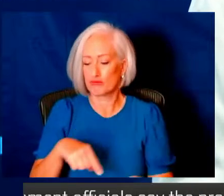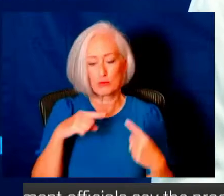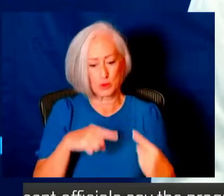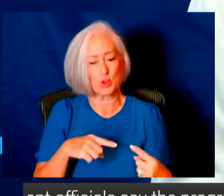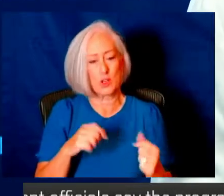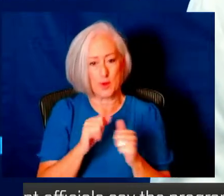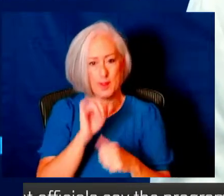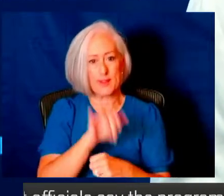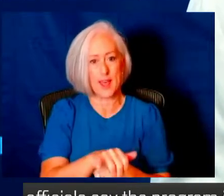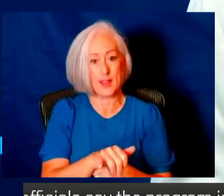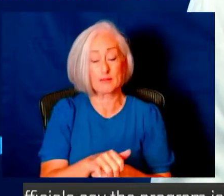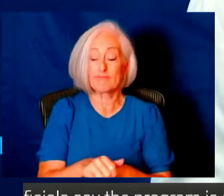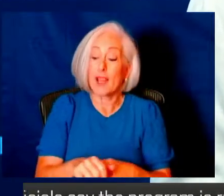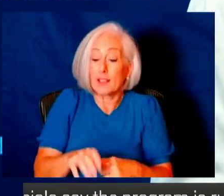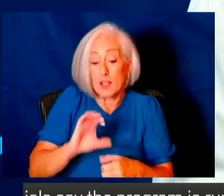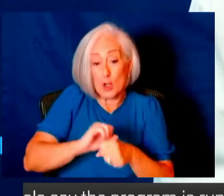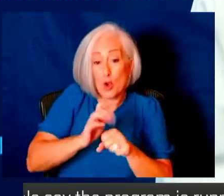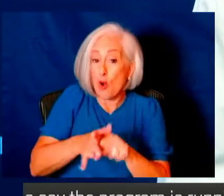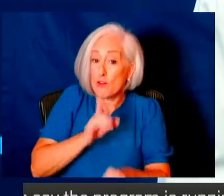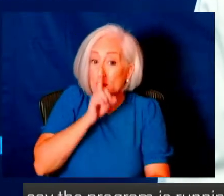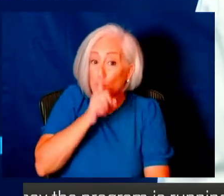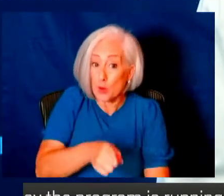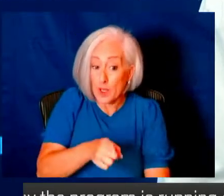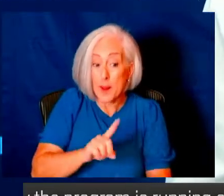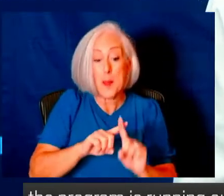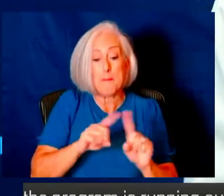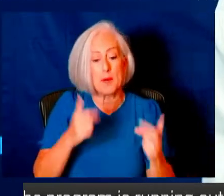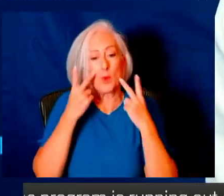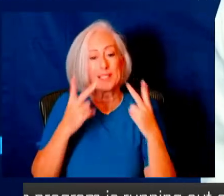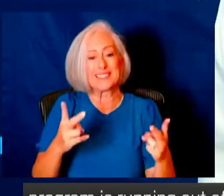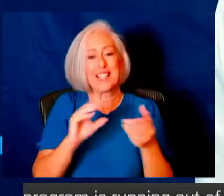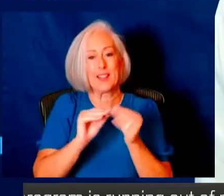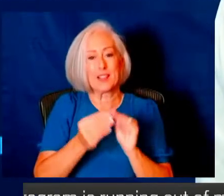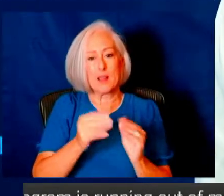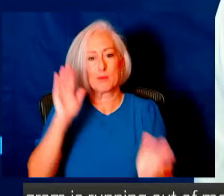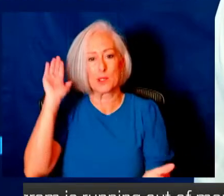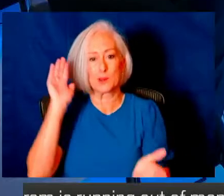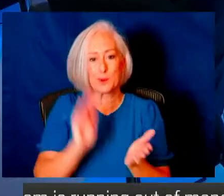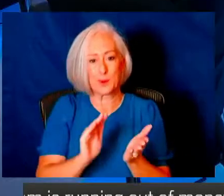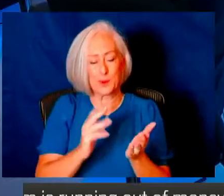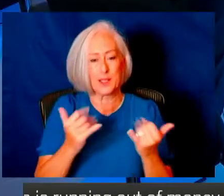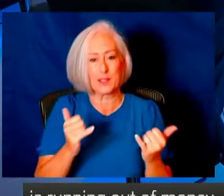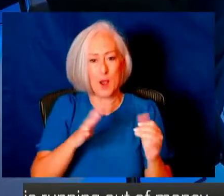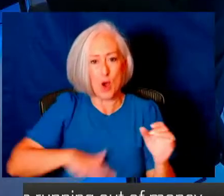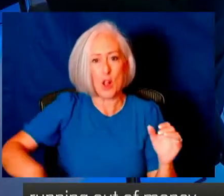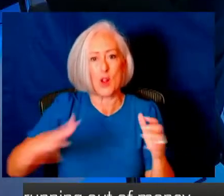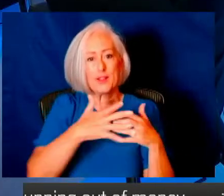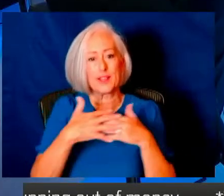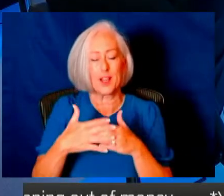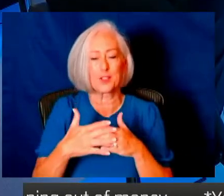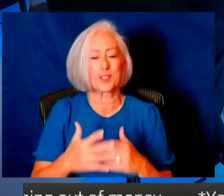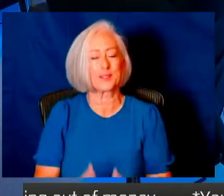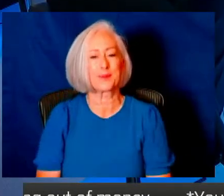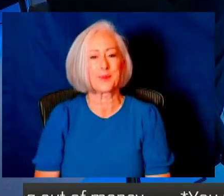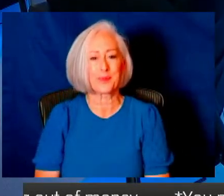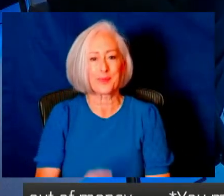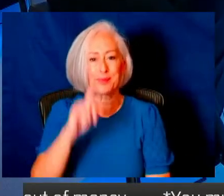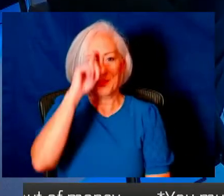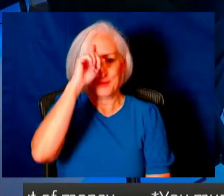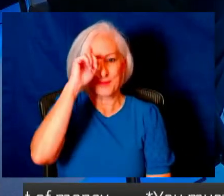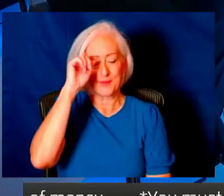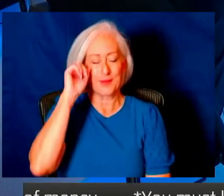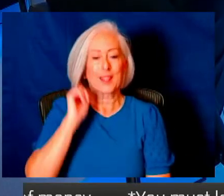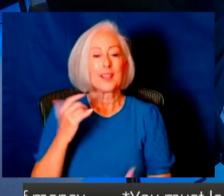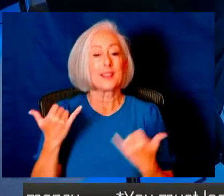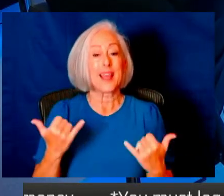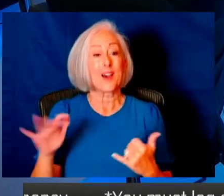numbers are dropping around the country. Hey, let's get back to our guests. Their study is expanding. That's awesome. Tell